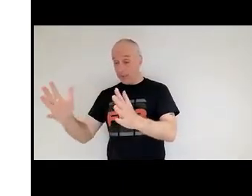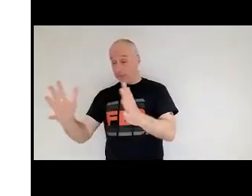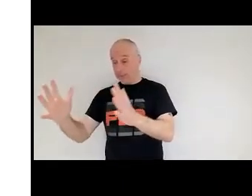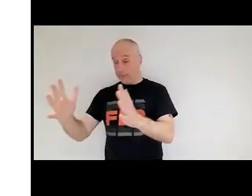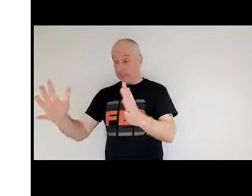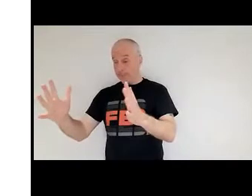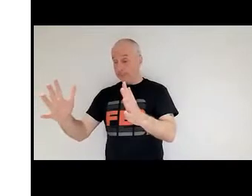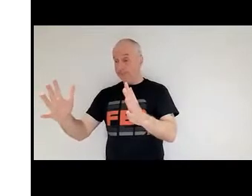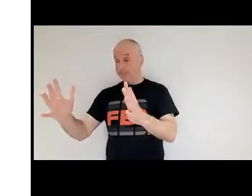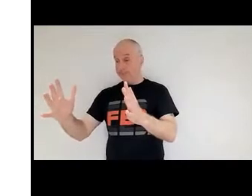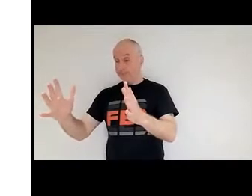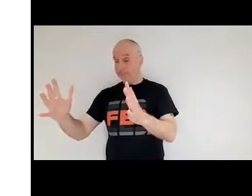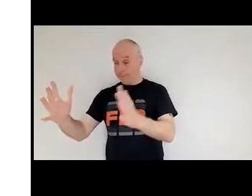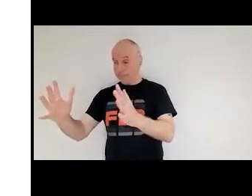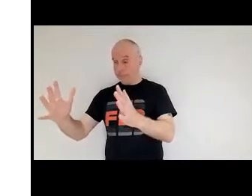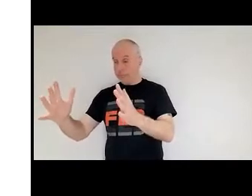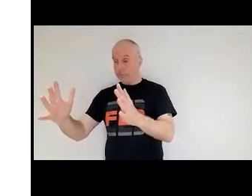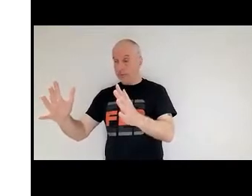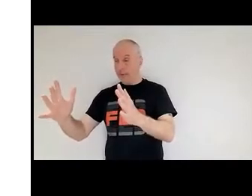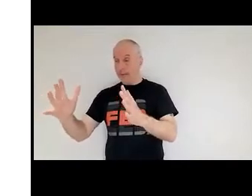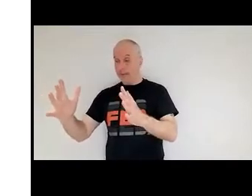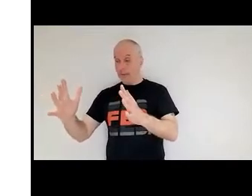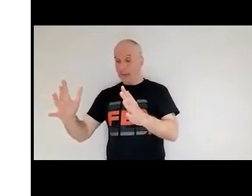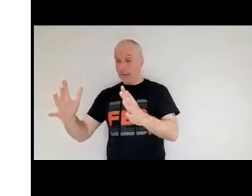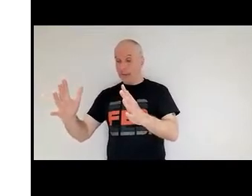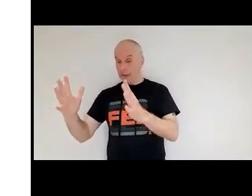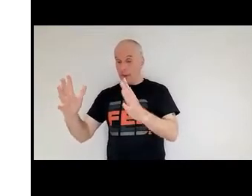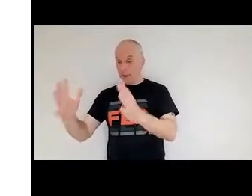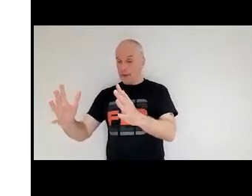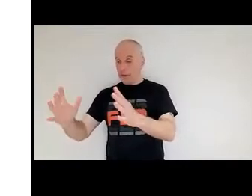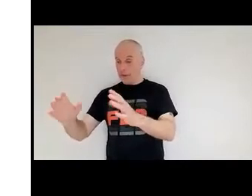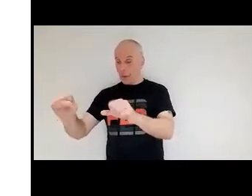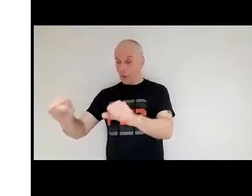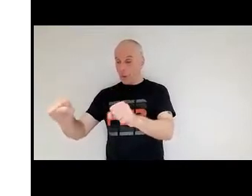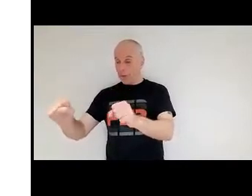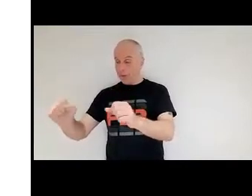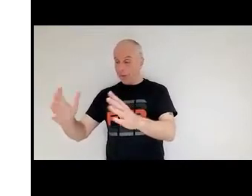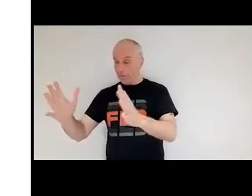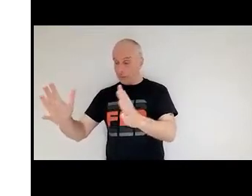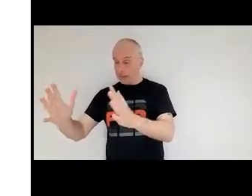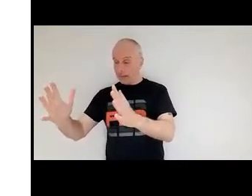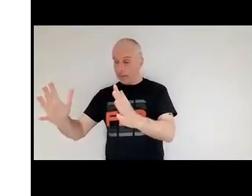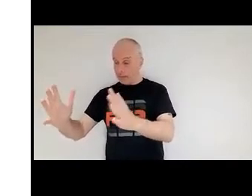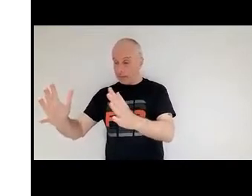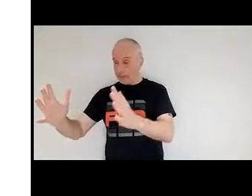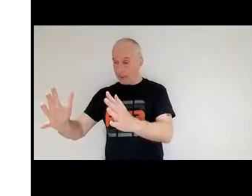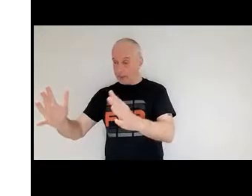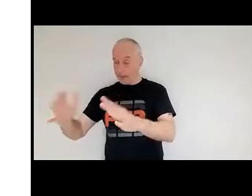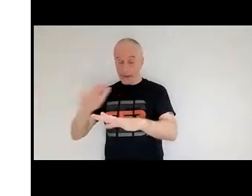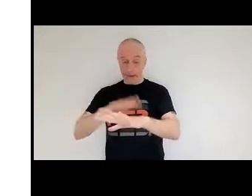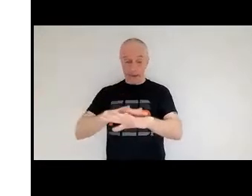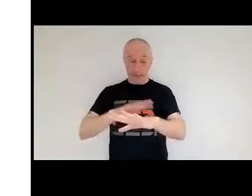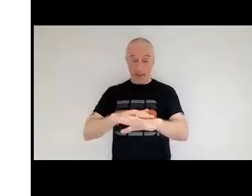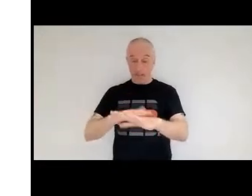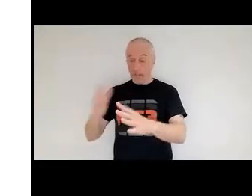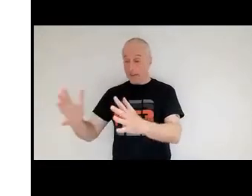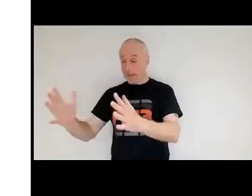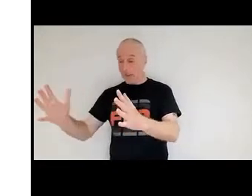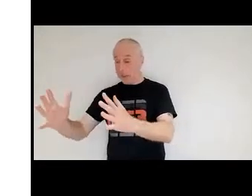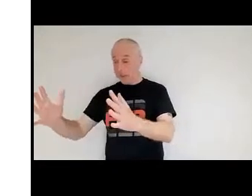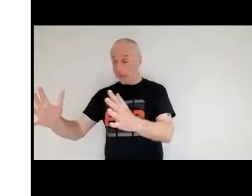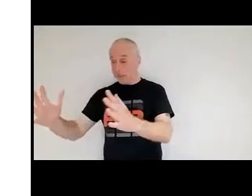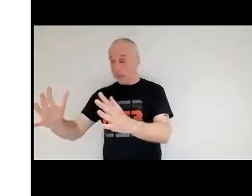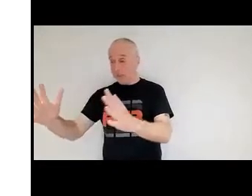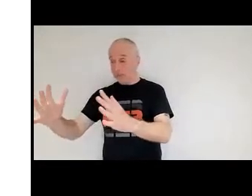to respond. But if you hold that pressure wave on the building, then you have time to yield it, and that's what causes